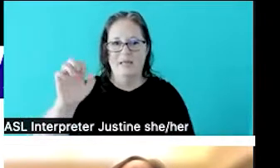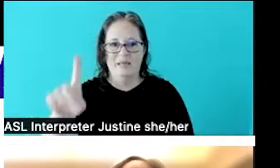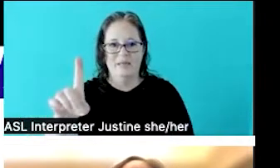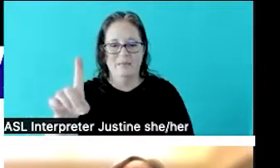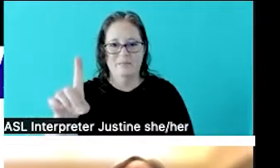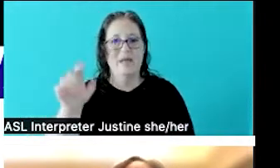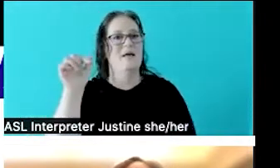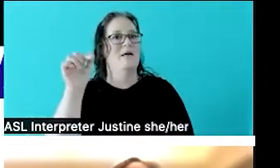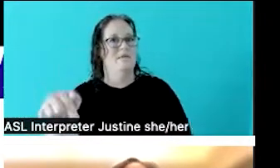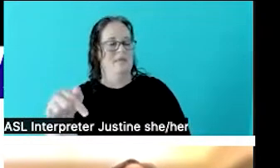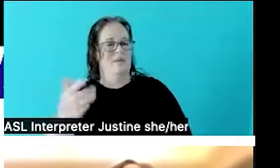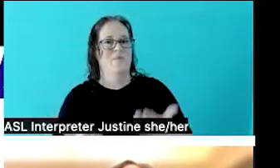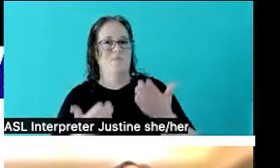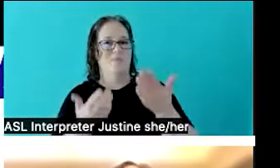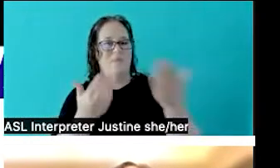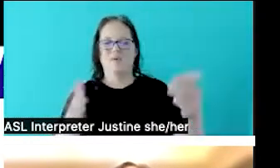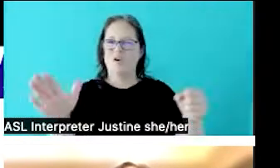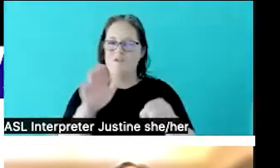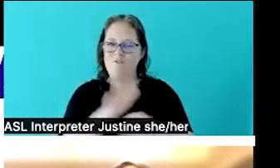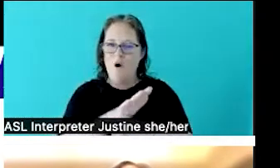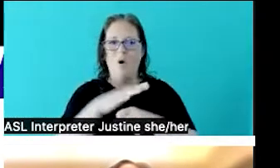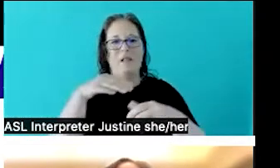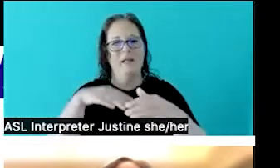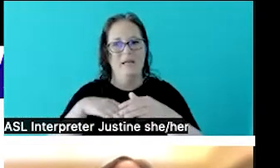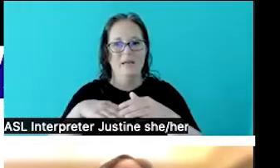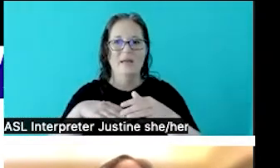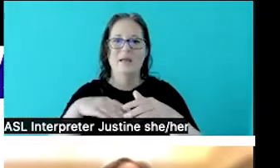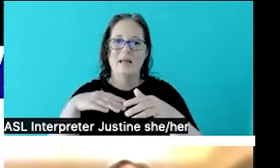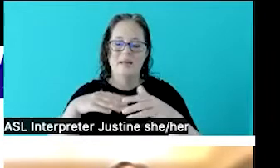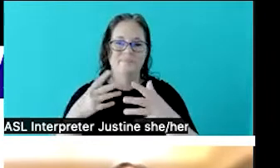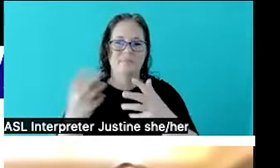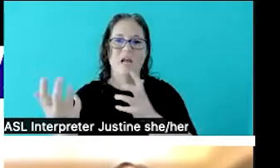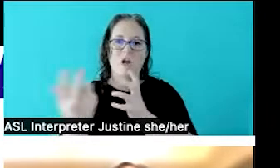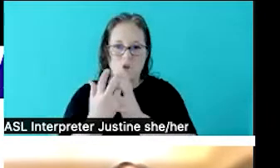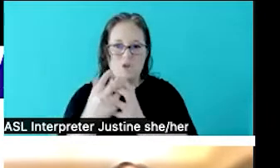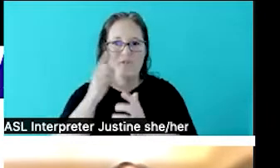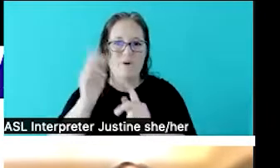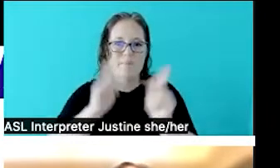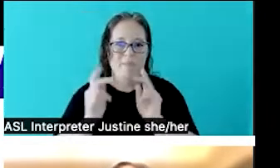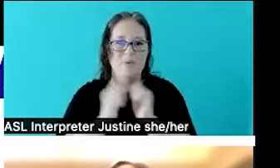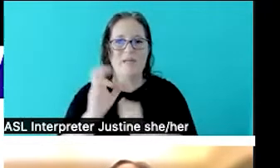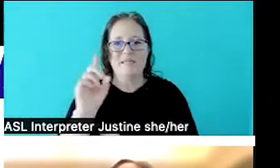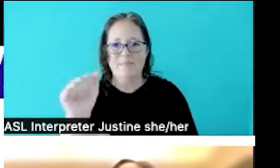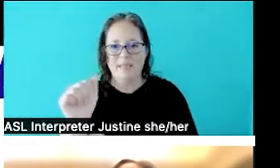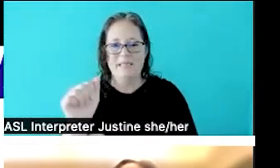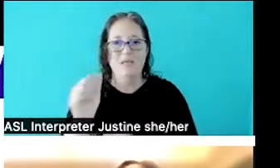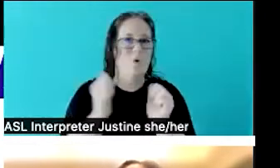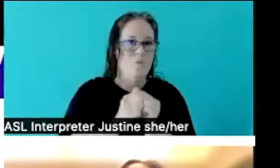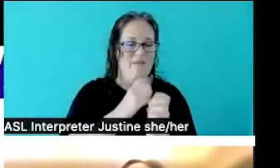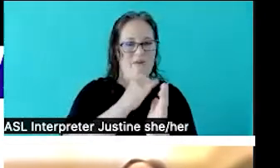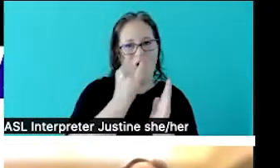with disabilities in art and culture, with a focus on expanding the breadth and scope